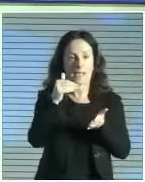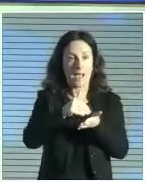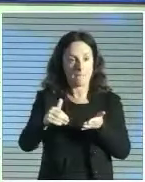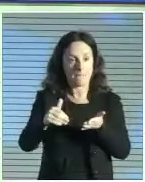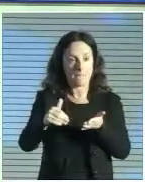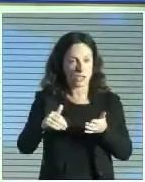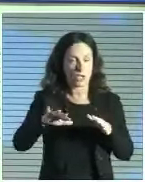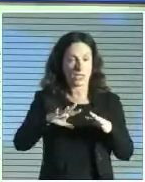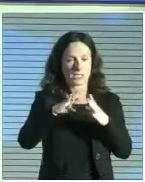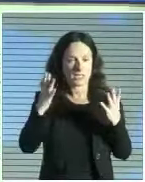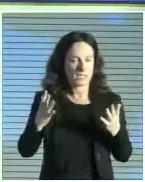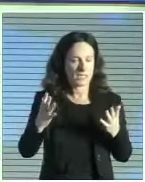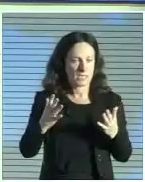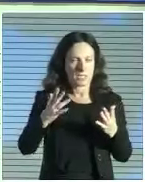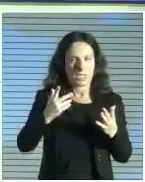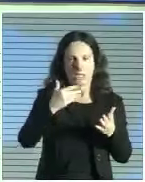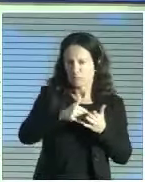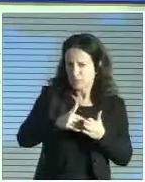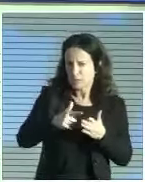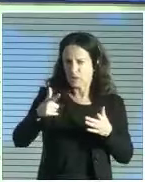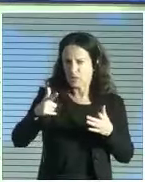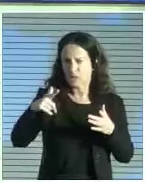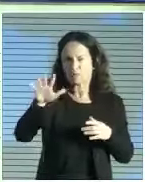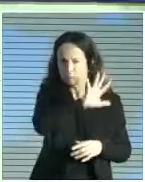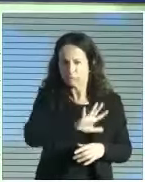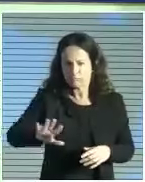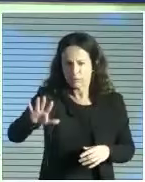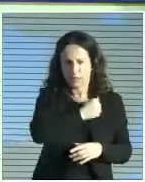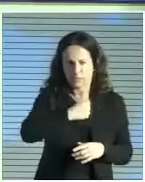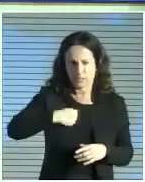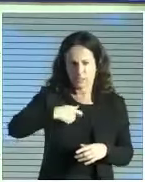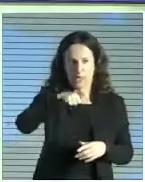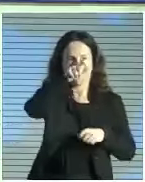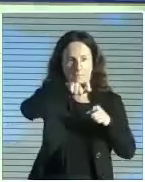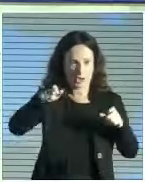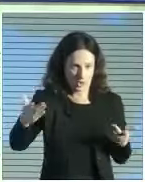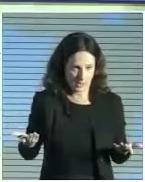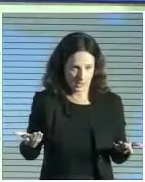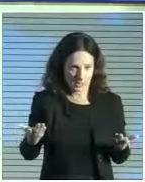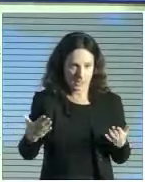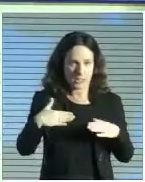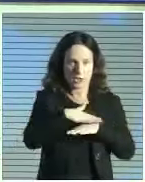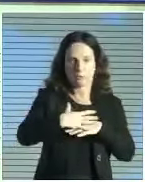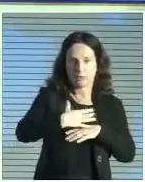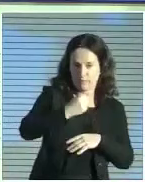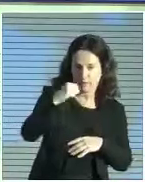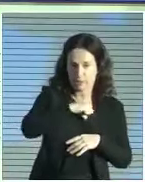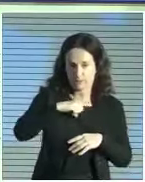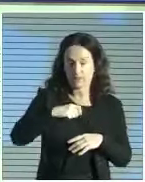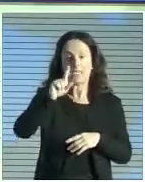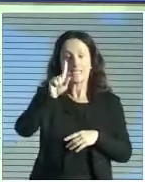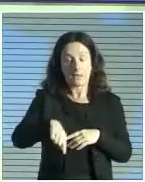federal, provincial, and municipal. And then we also have the indigenous governments that also govern our